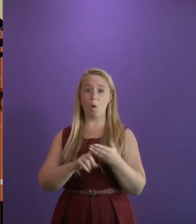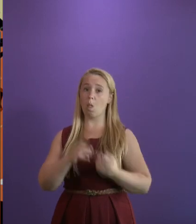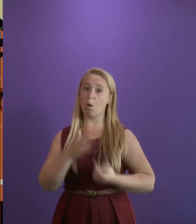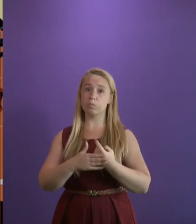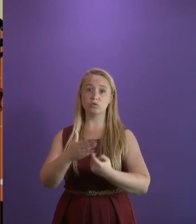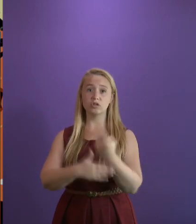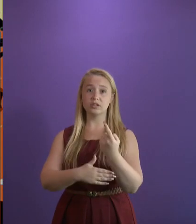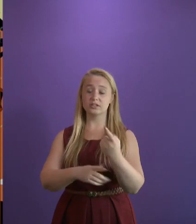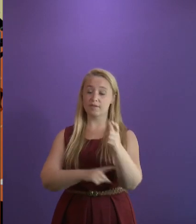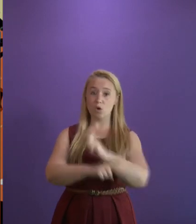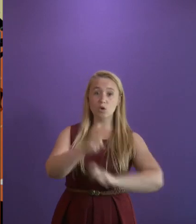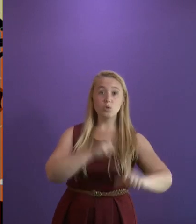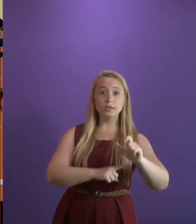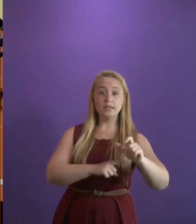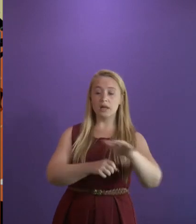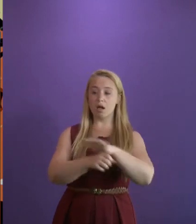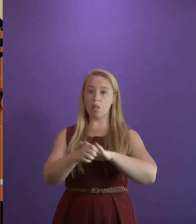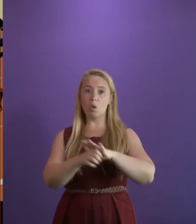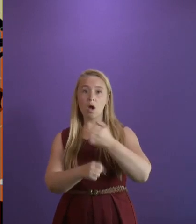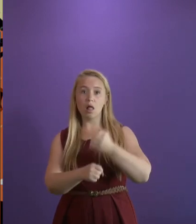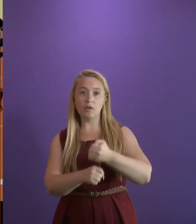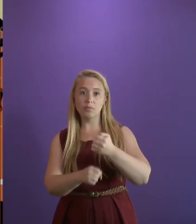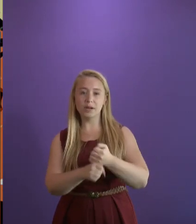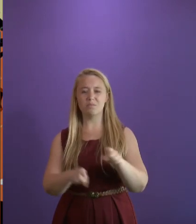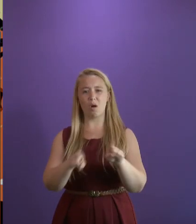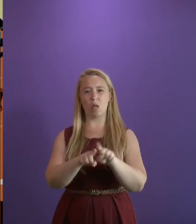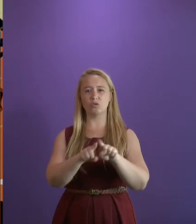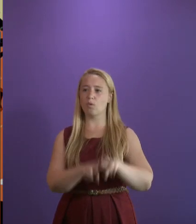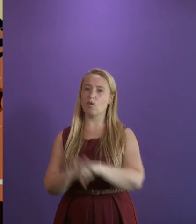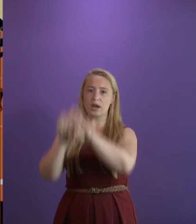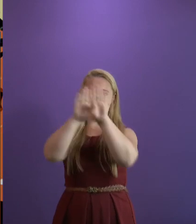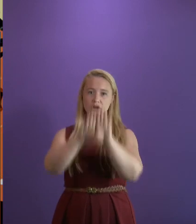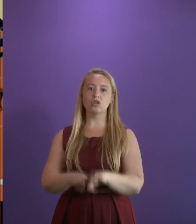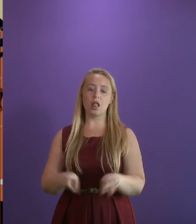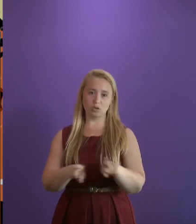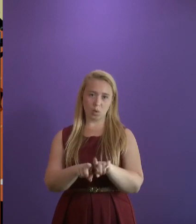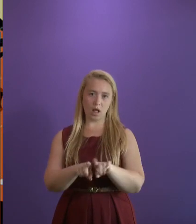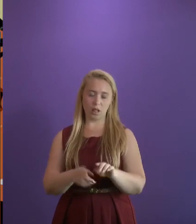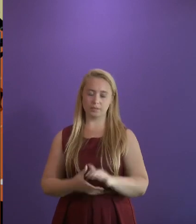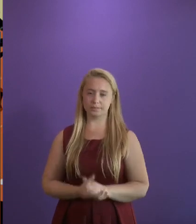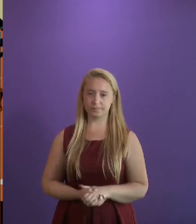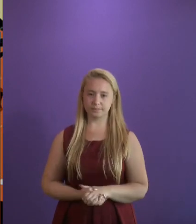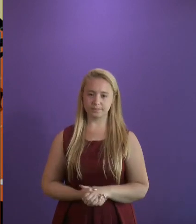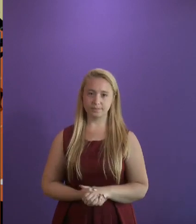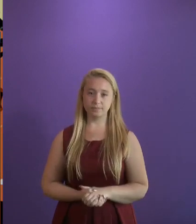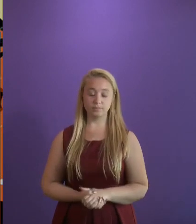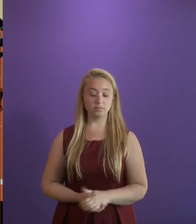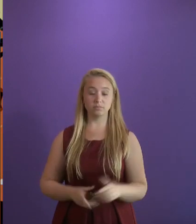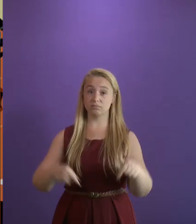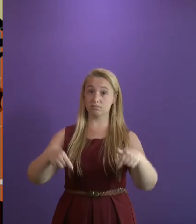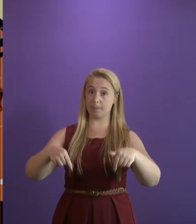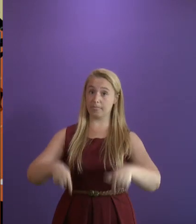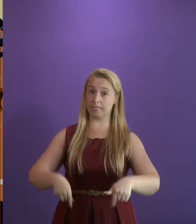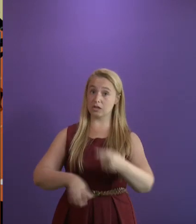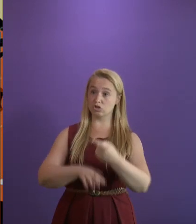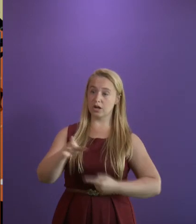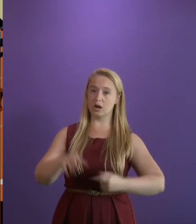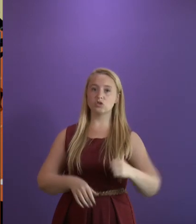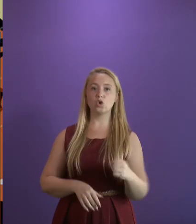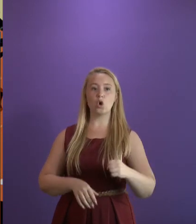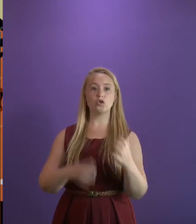communities, in their local government areas and of course nationally. As I said, this year the Scottish